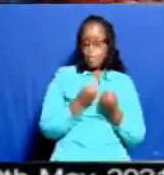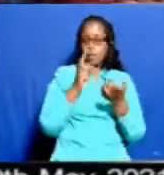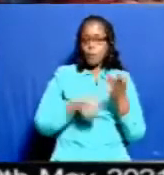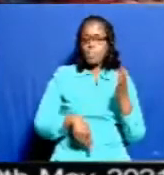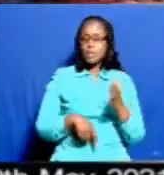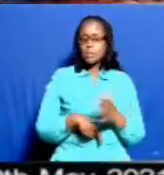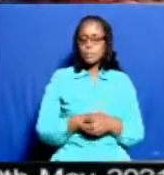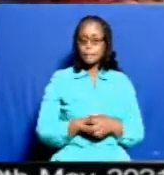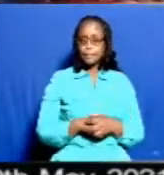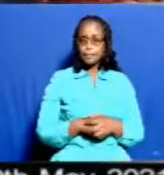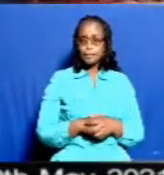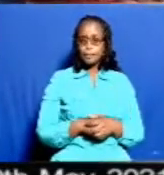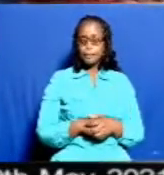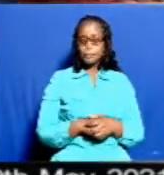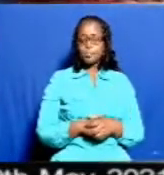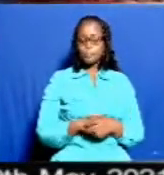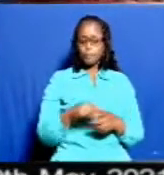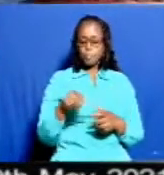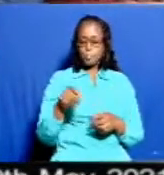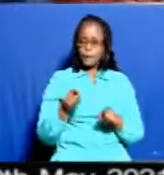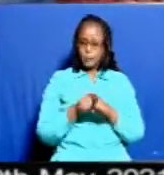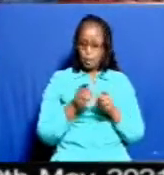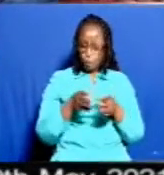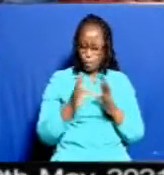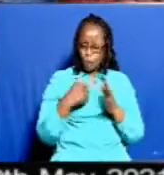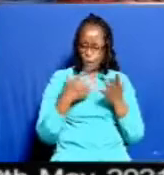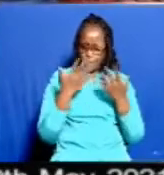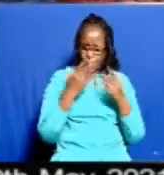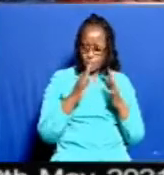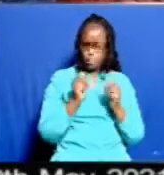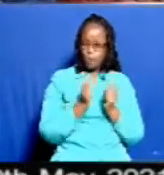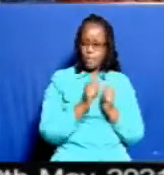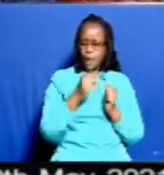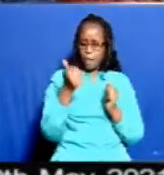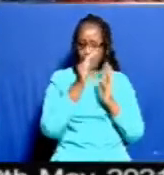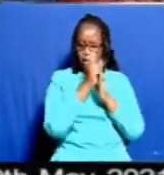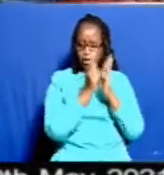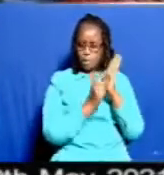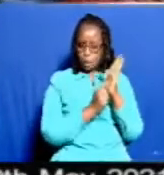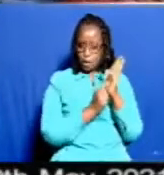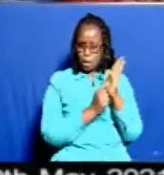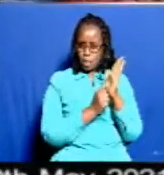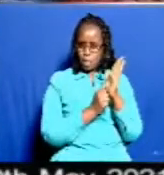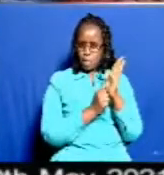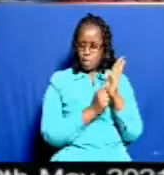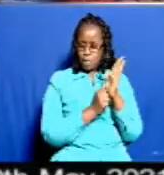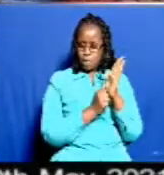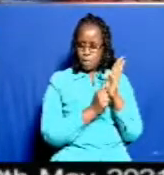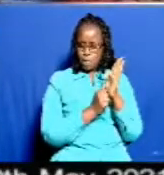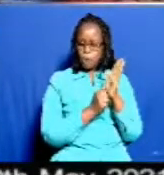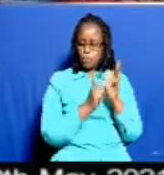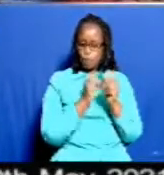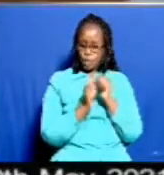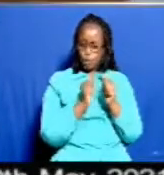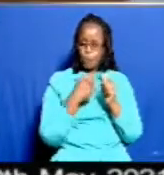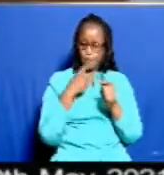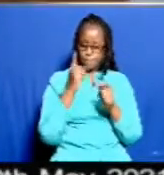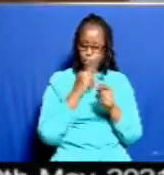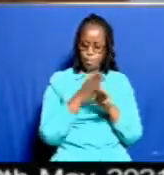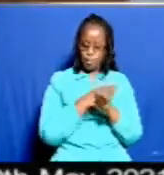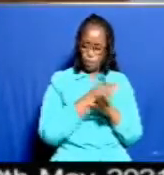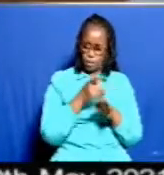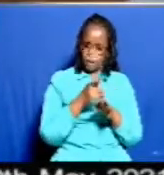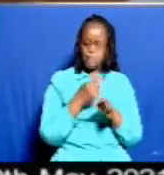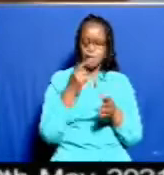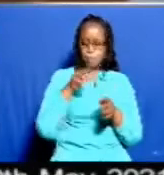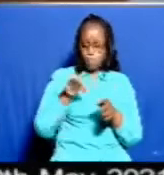indeed, Honorable Speaker, just like we have done with the earlier business, the one we just transacted before this, that is exactly what happened in the morning.